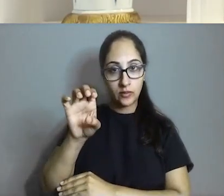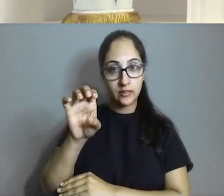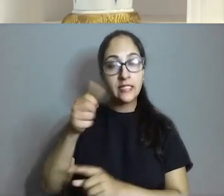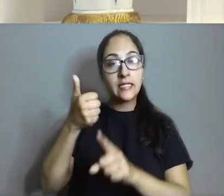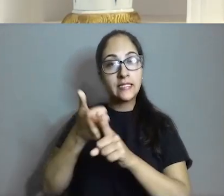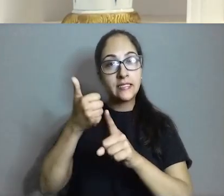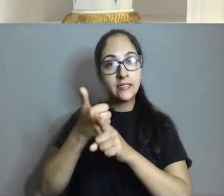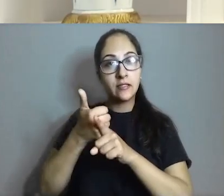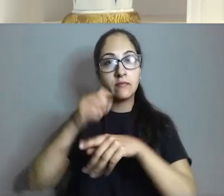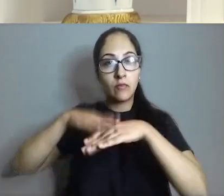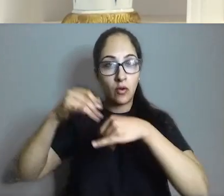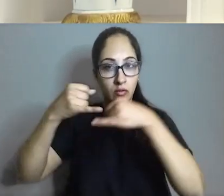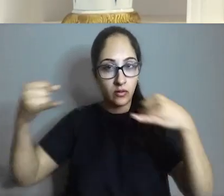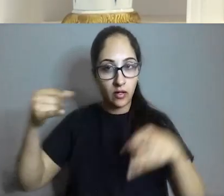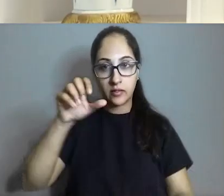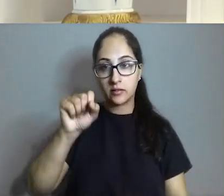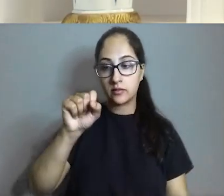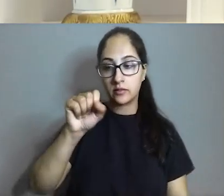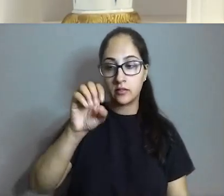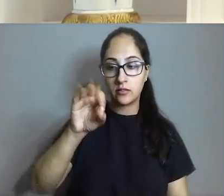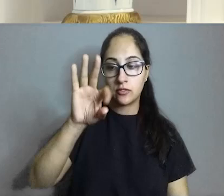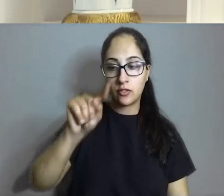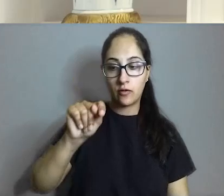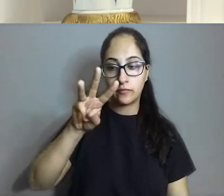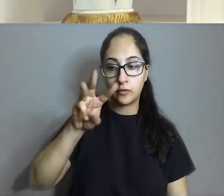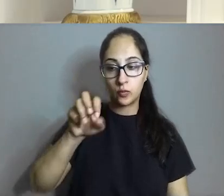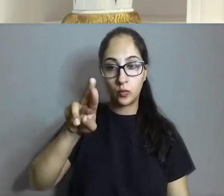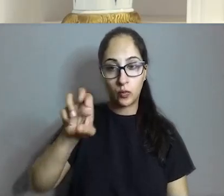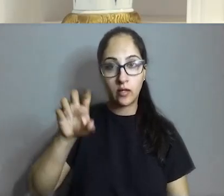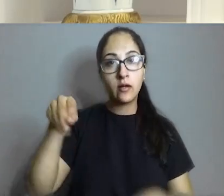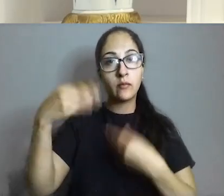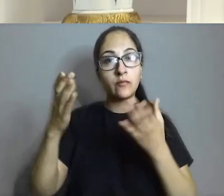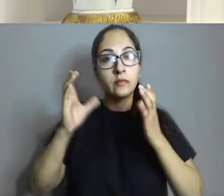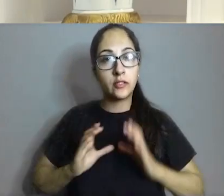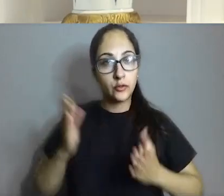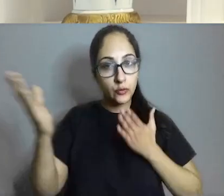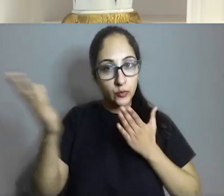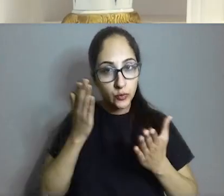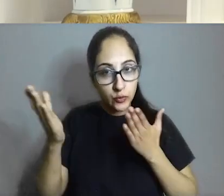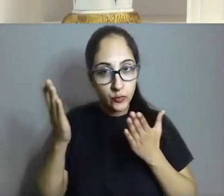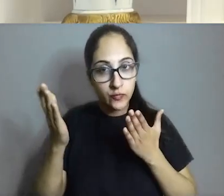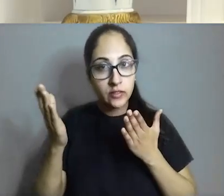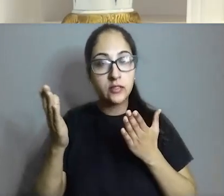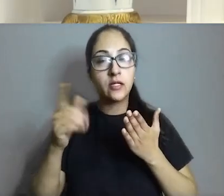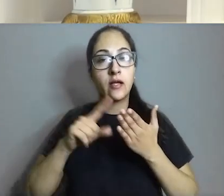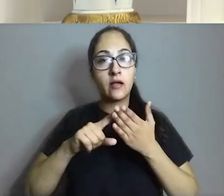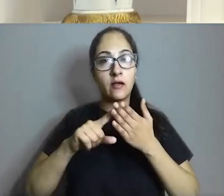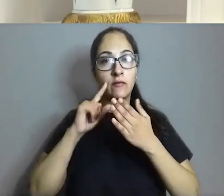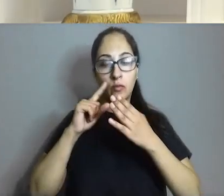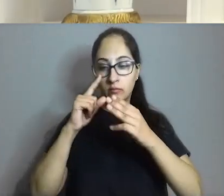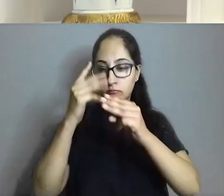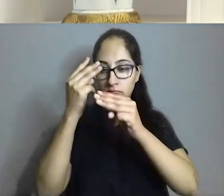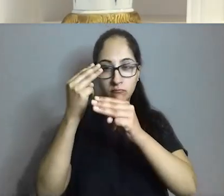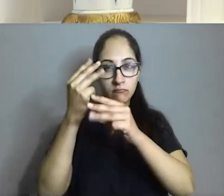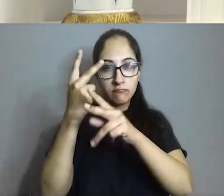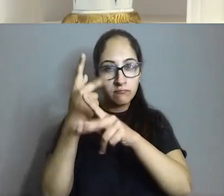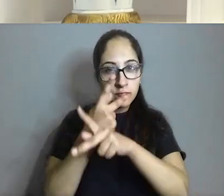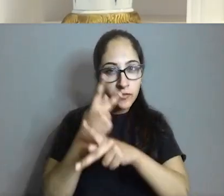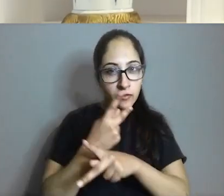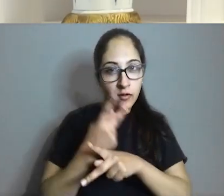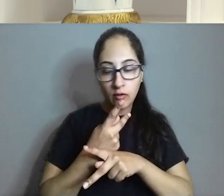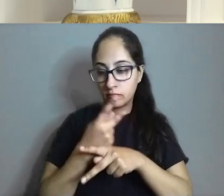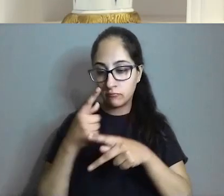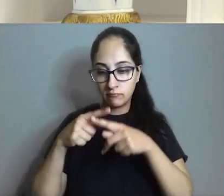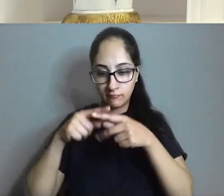Salesforce is a cloud-based software providing customer relationship management service, marketing automation, and